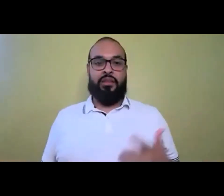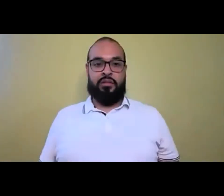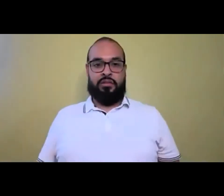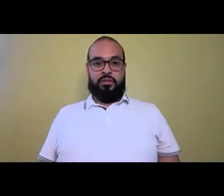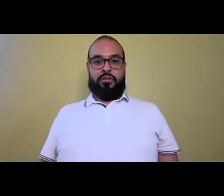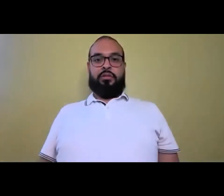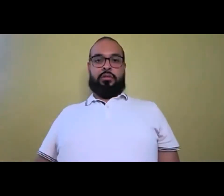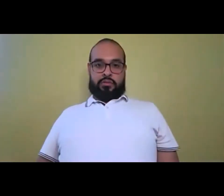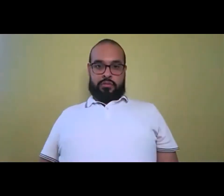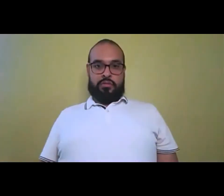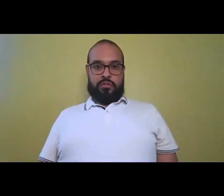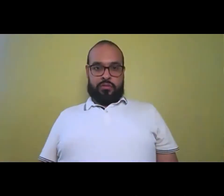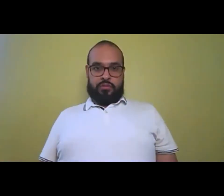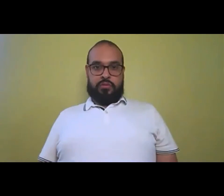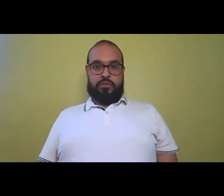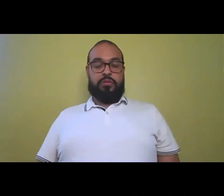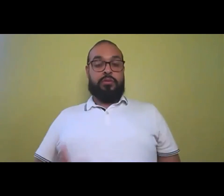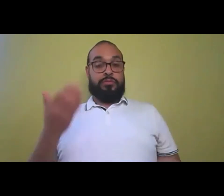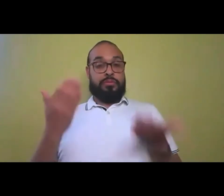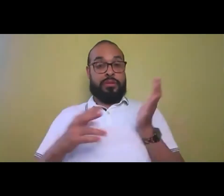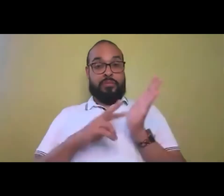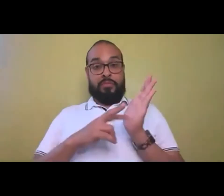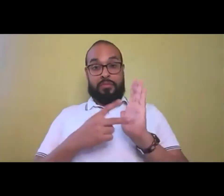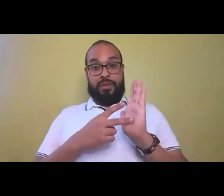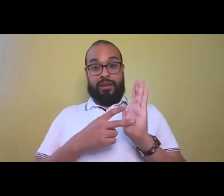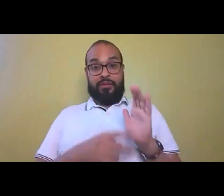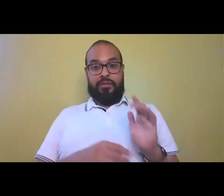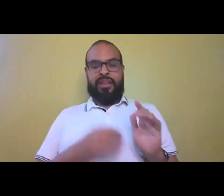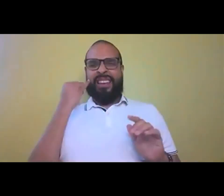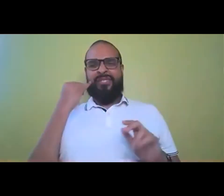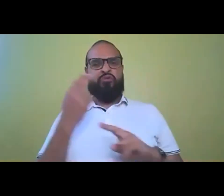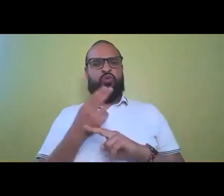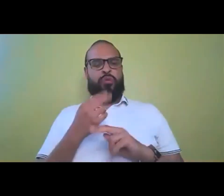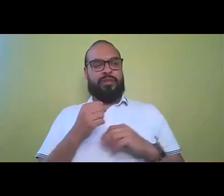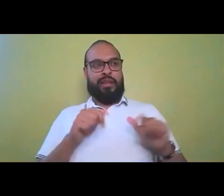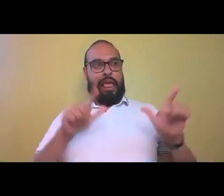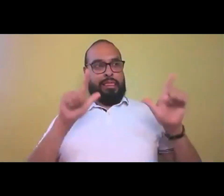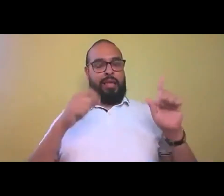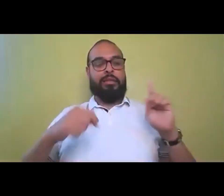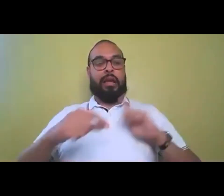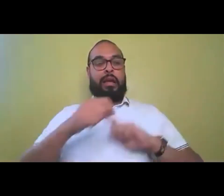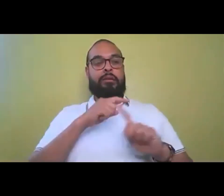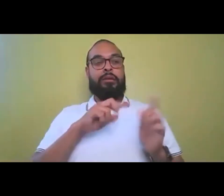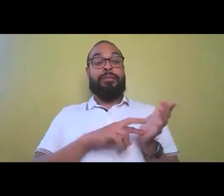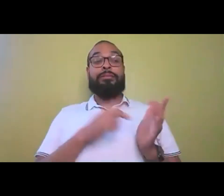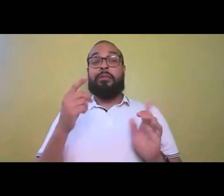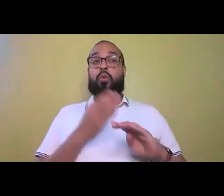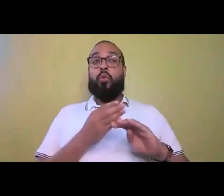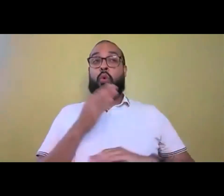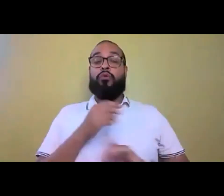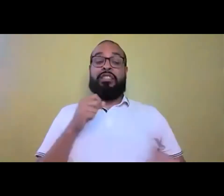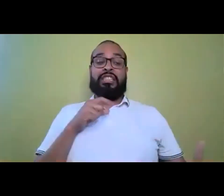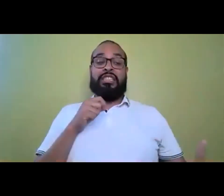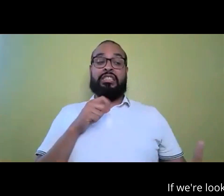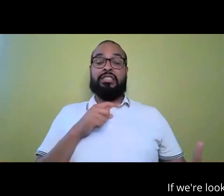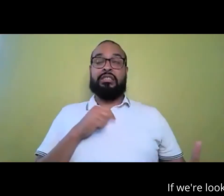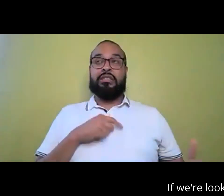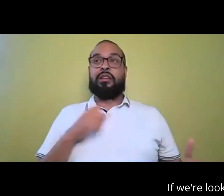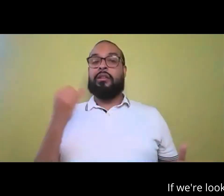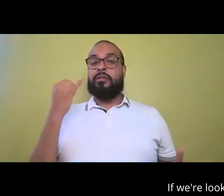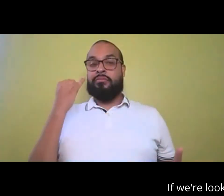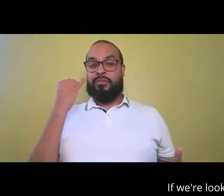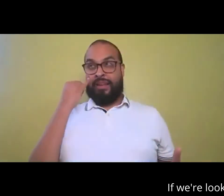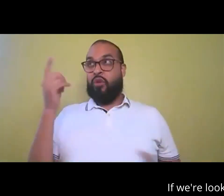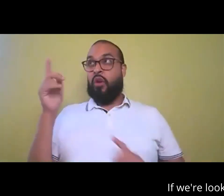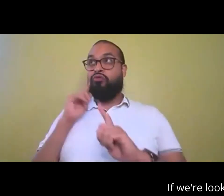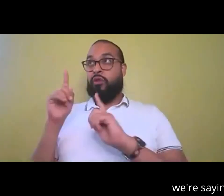something overstimulating. If we're looking through a sensory lens, there's something overstimulating about you having this conversation. If we're looking